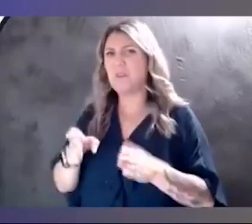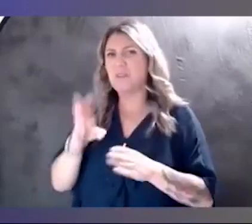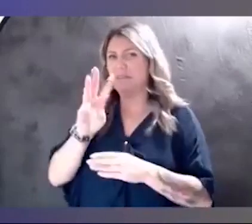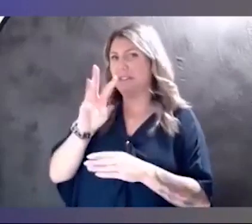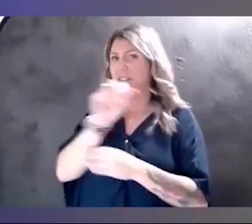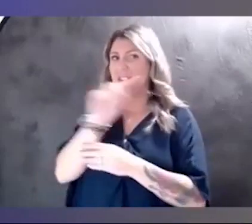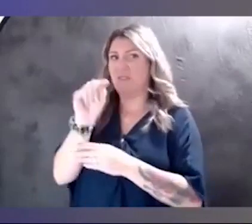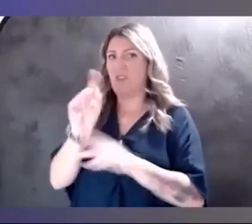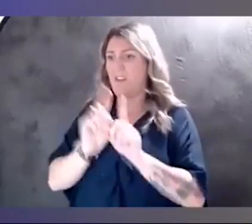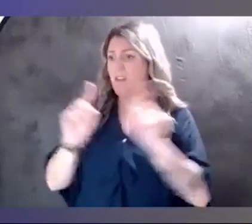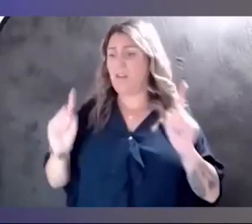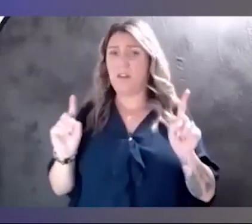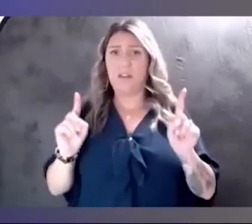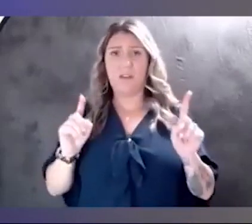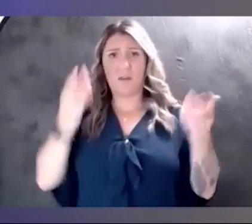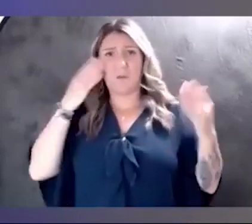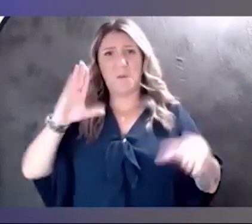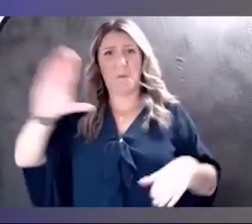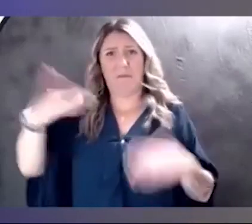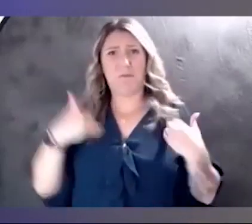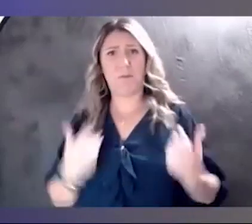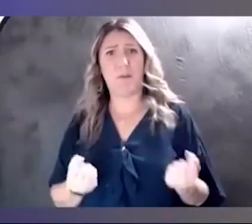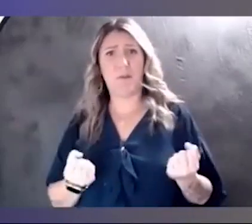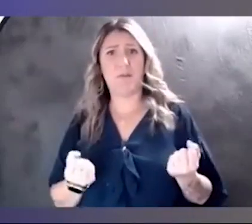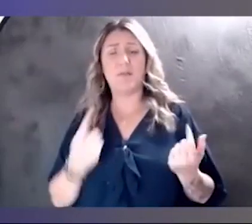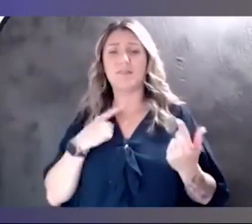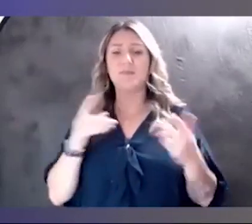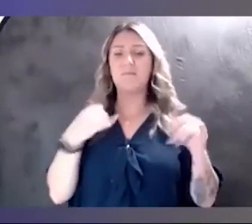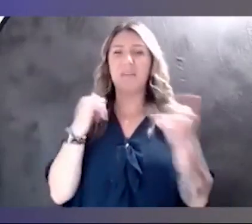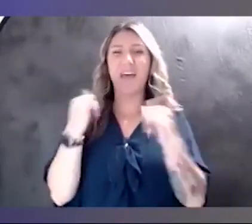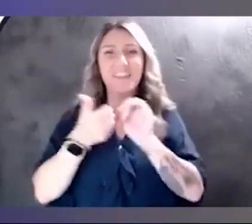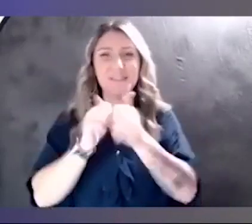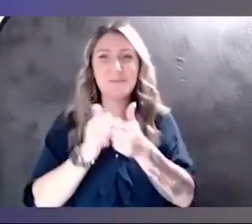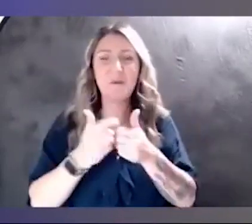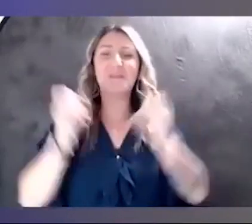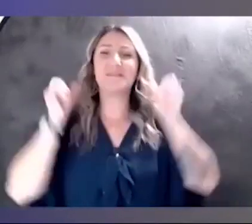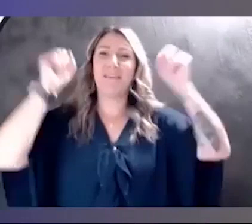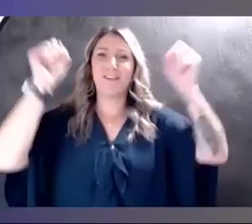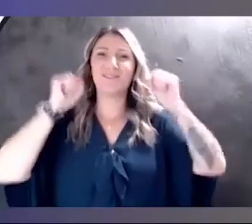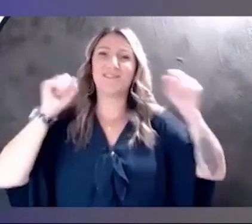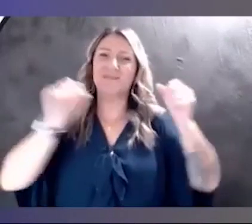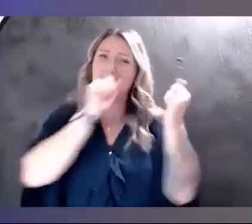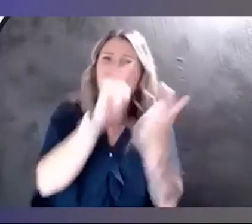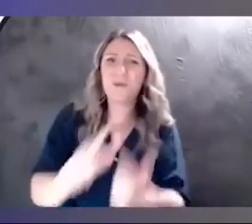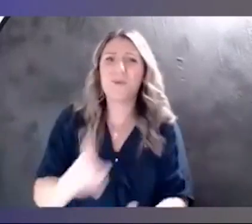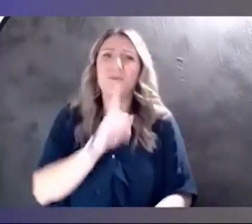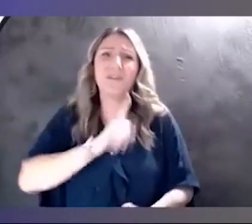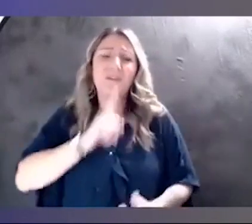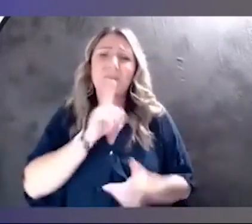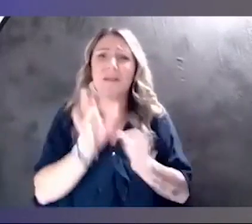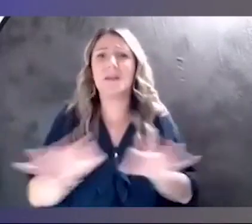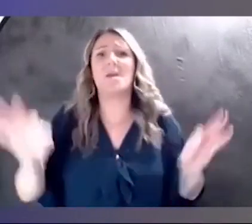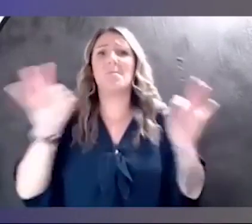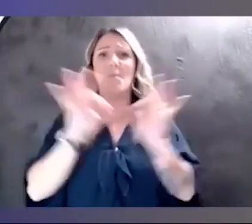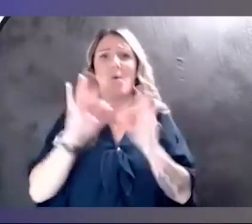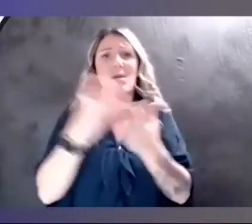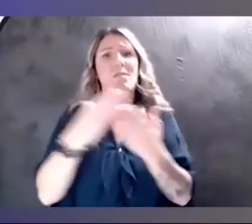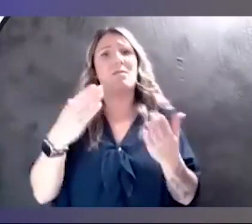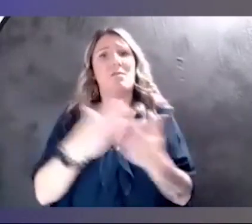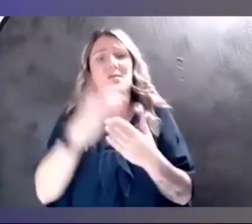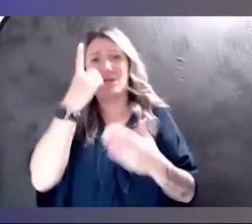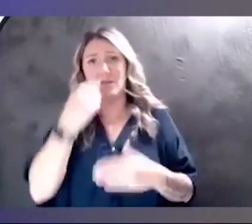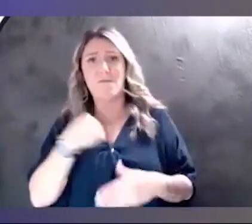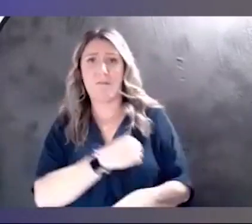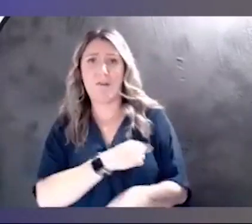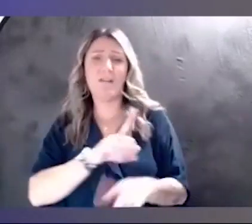anything about their health. So let's play sports. Let's exercise. This is all really, really important stuff for us. And then back to the